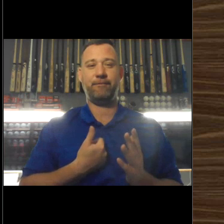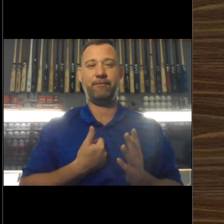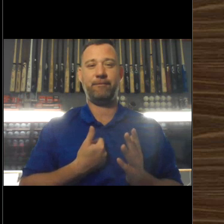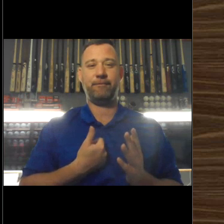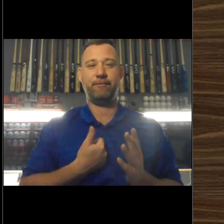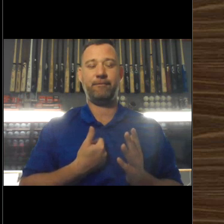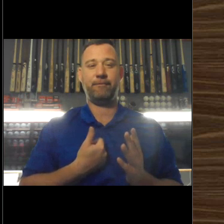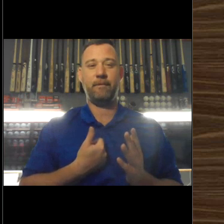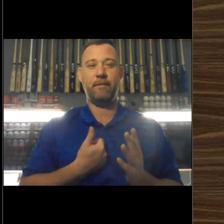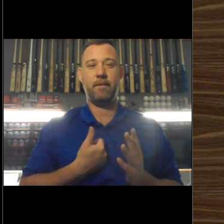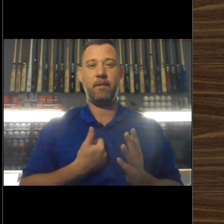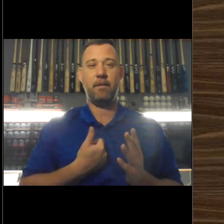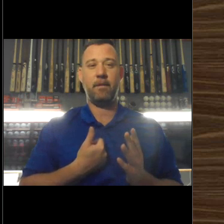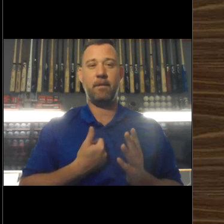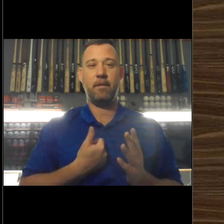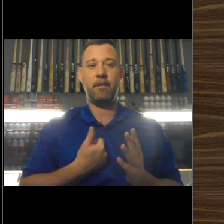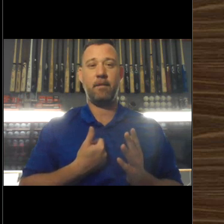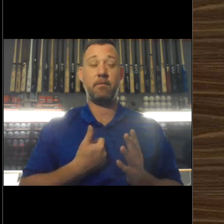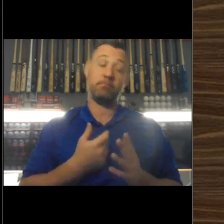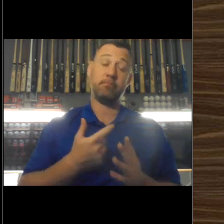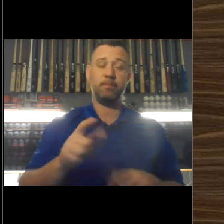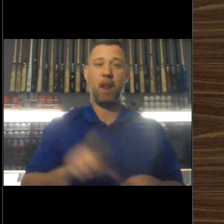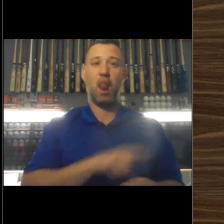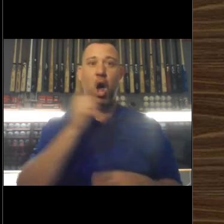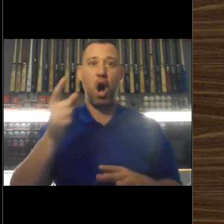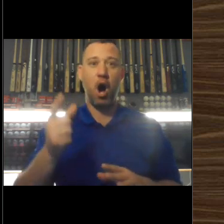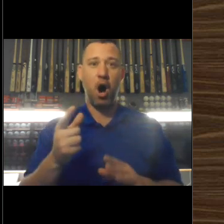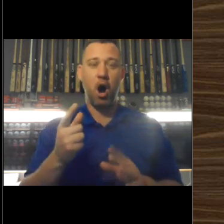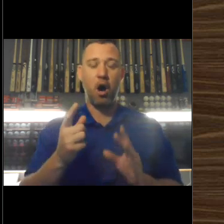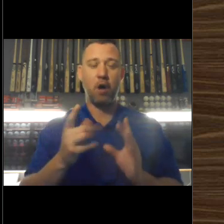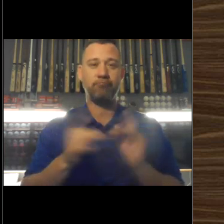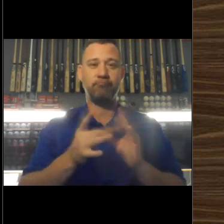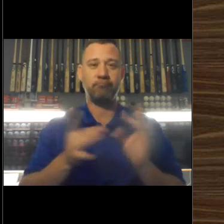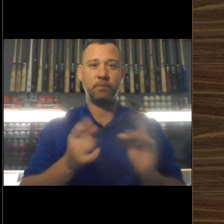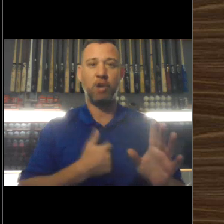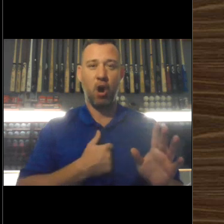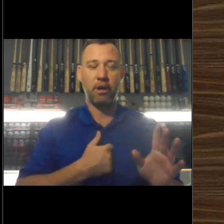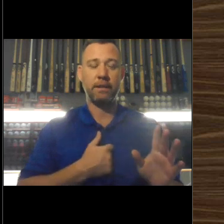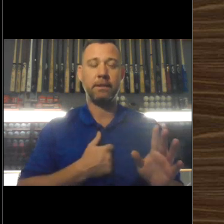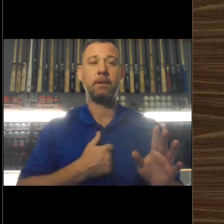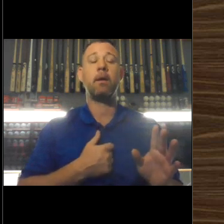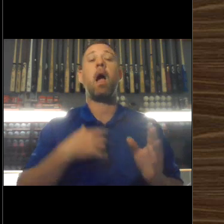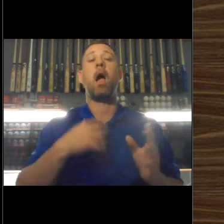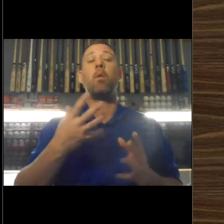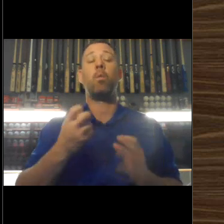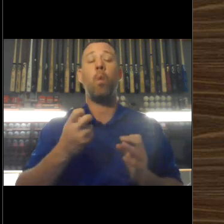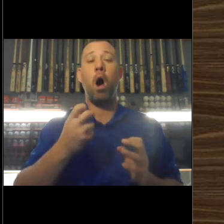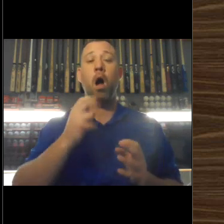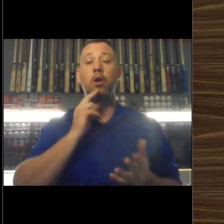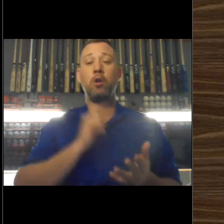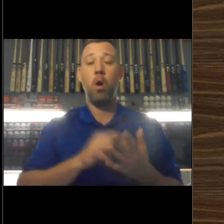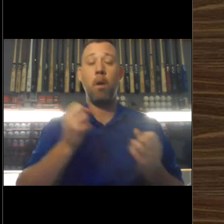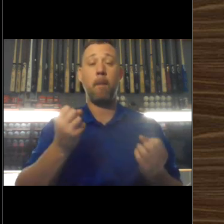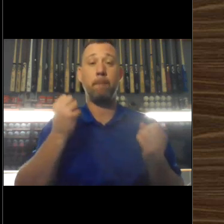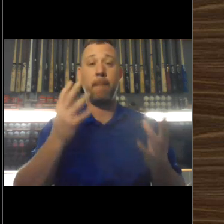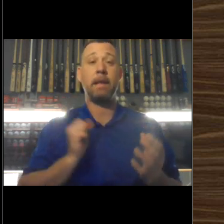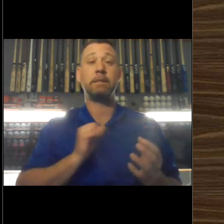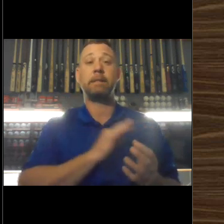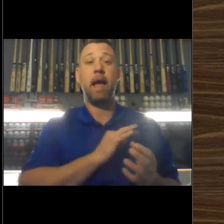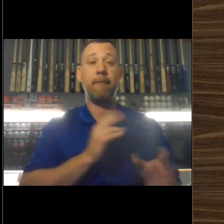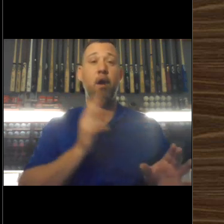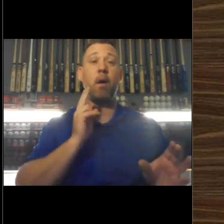Finally, that's been a long report. I want to note that many staff are participating